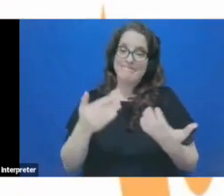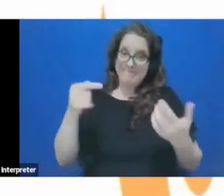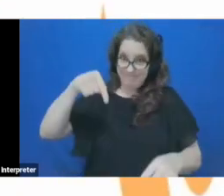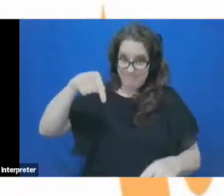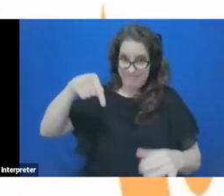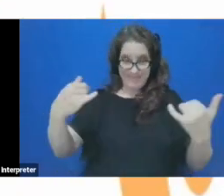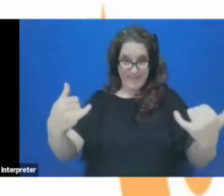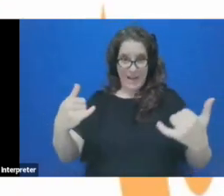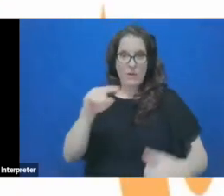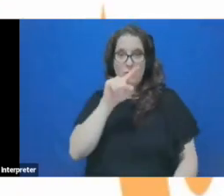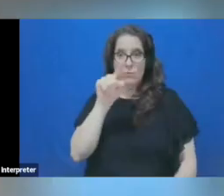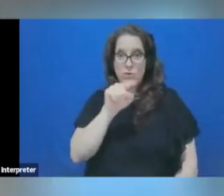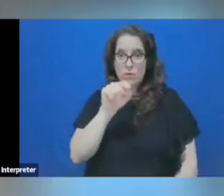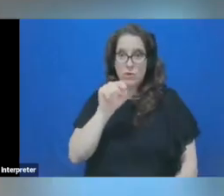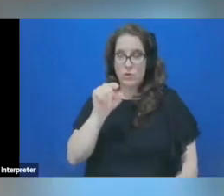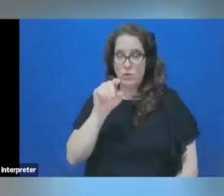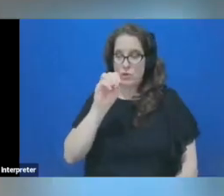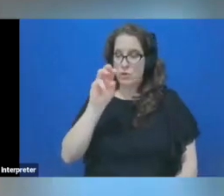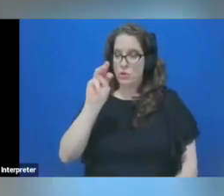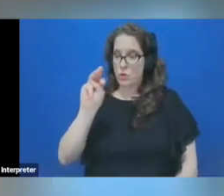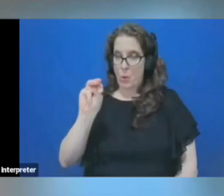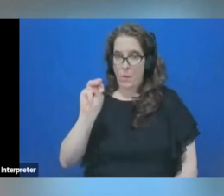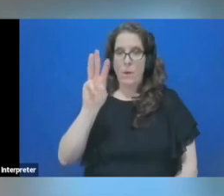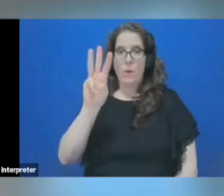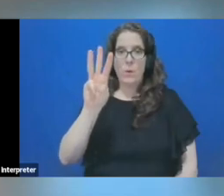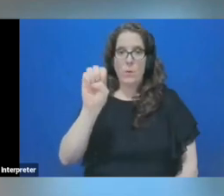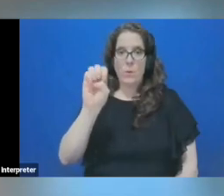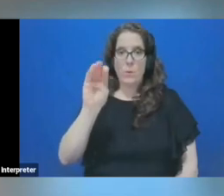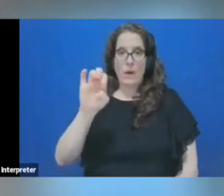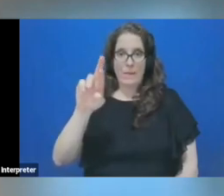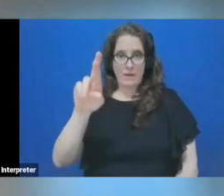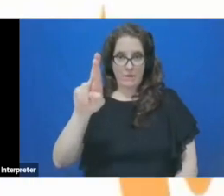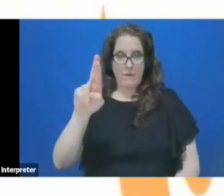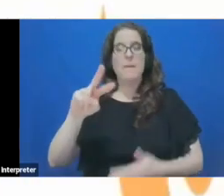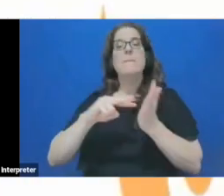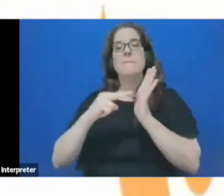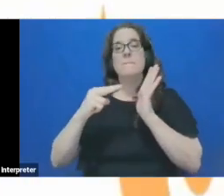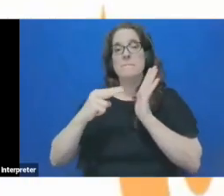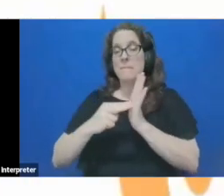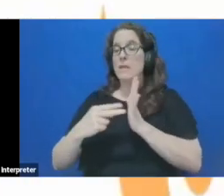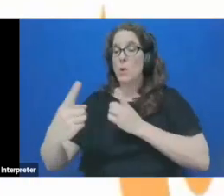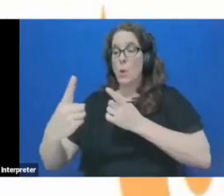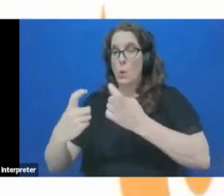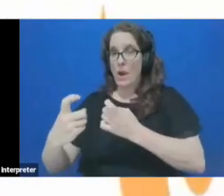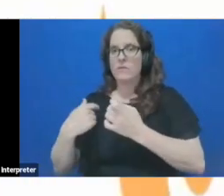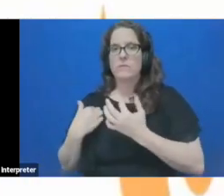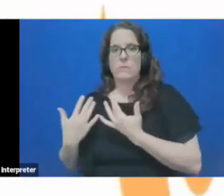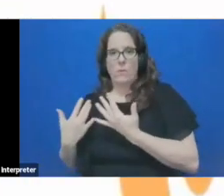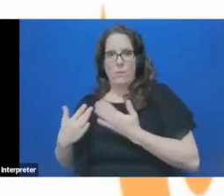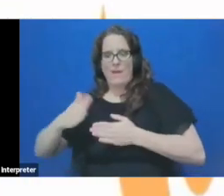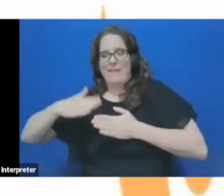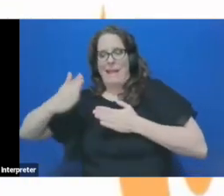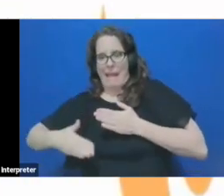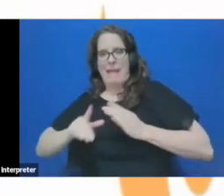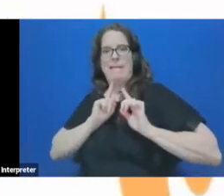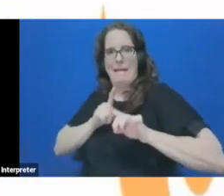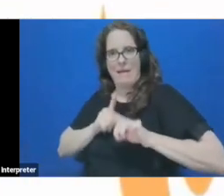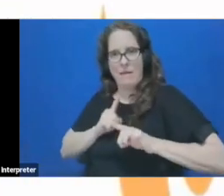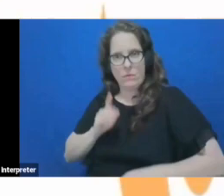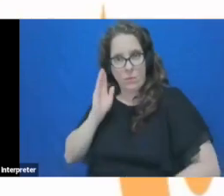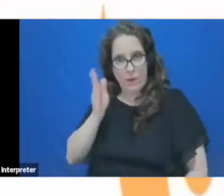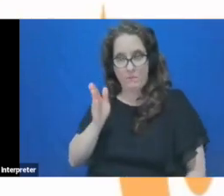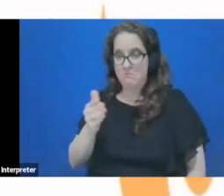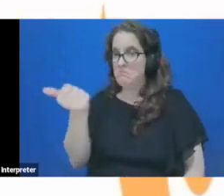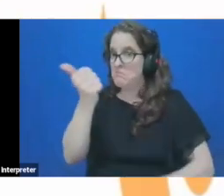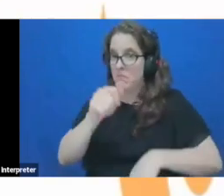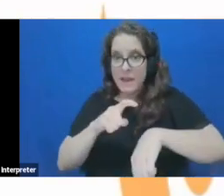using the webinar platform. We will wait for questions at the end of the presentation, but feel free to submit any of your questions in the chat box